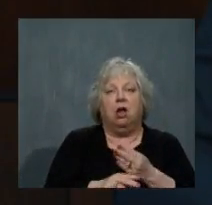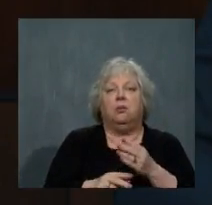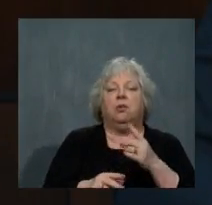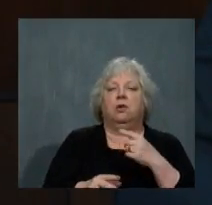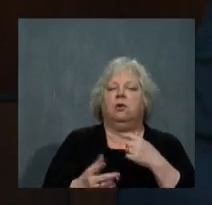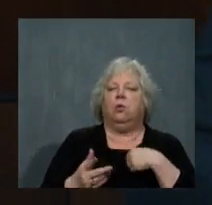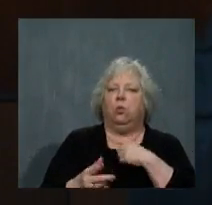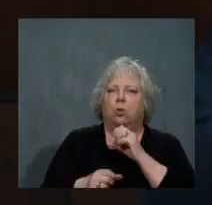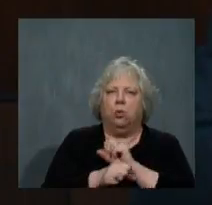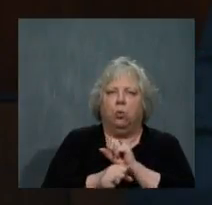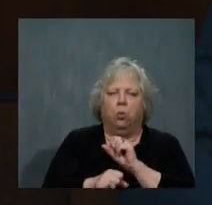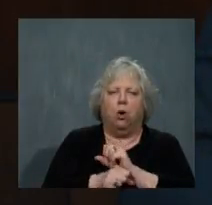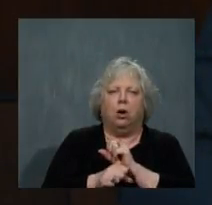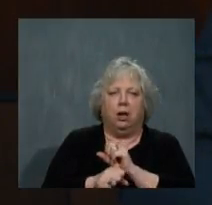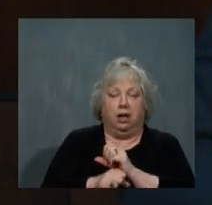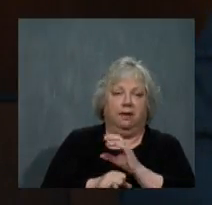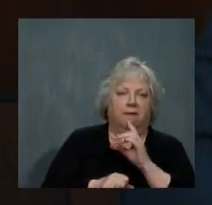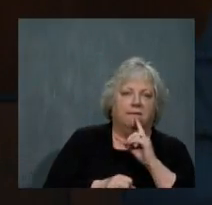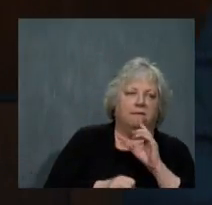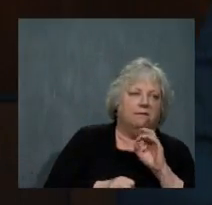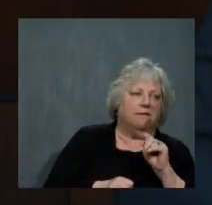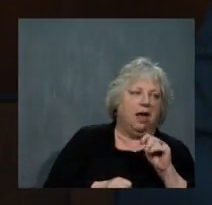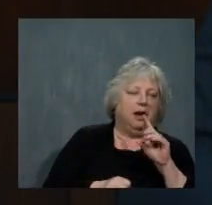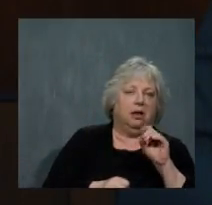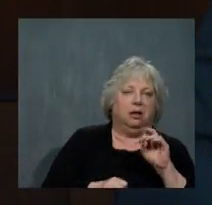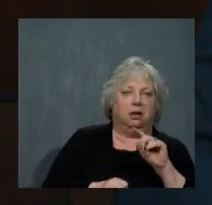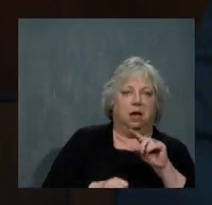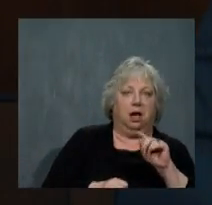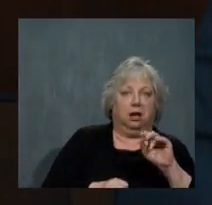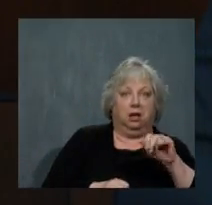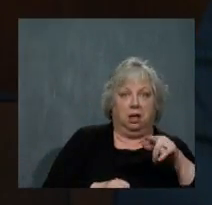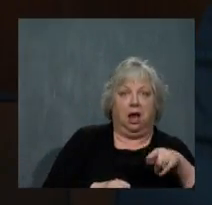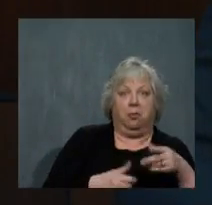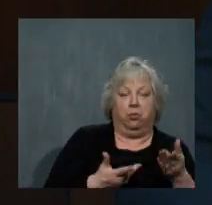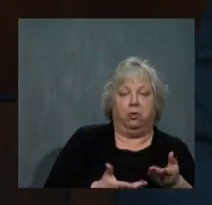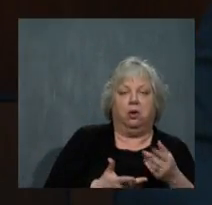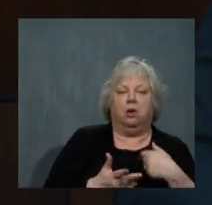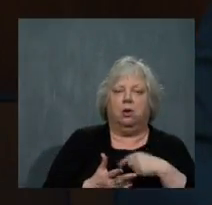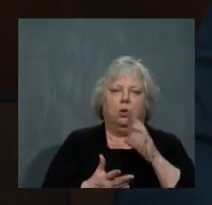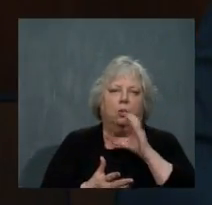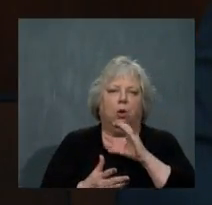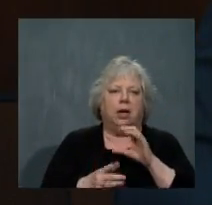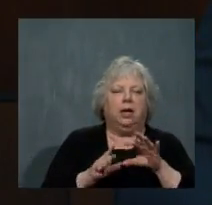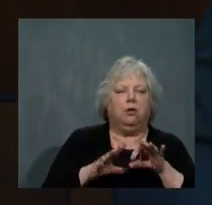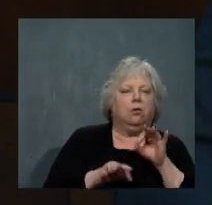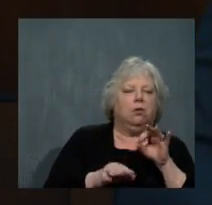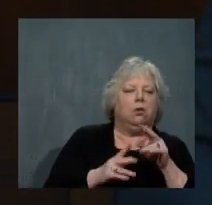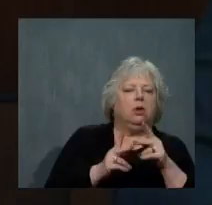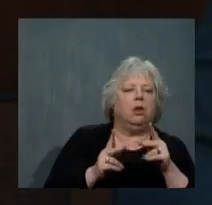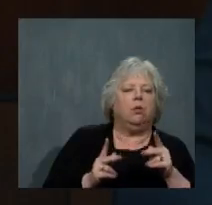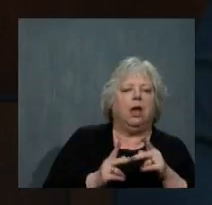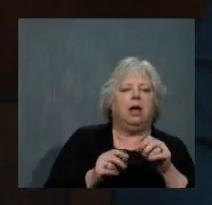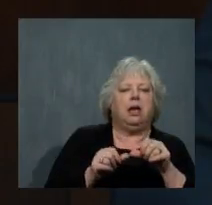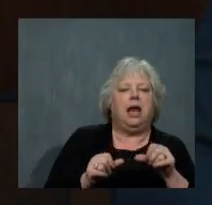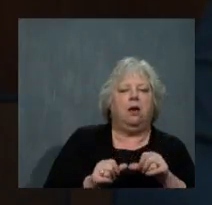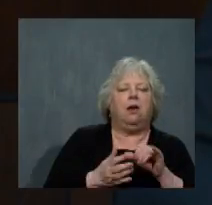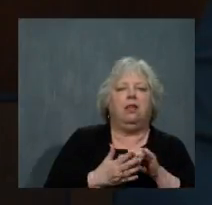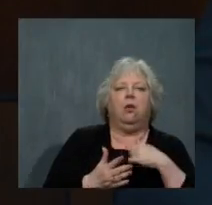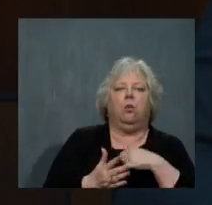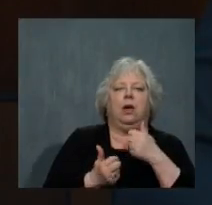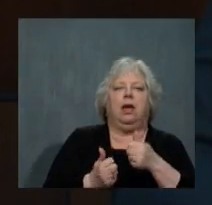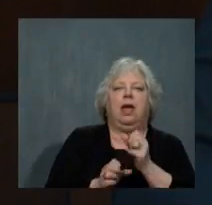We're working, in fact, Doug Tapp was here earlier, we're working on locating properties in the area where we can create